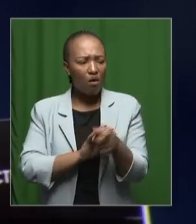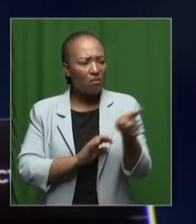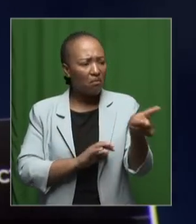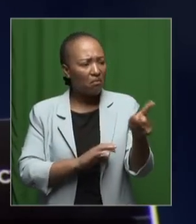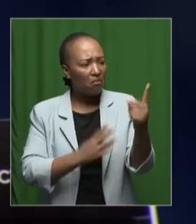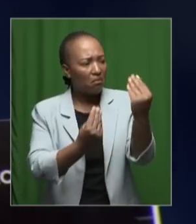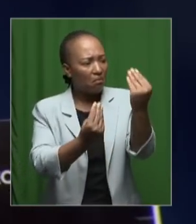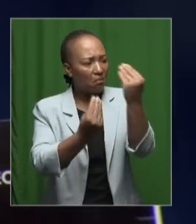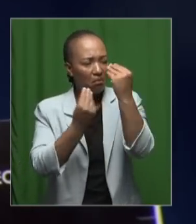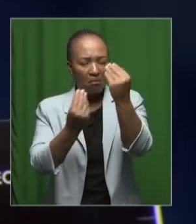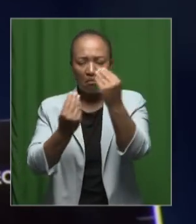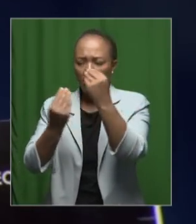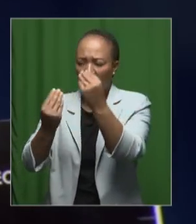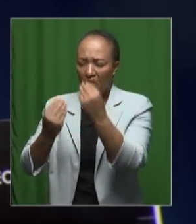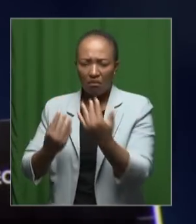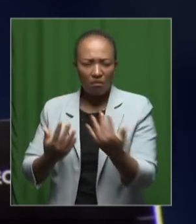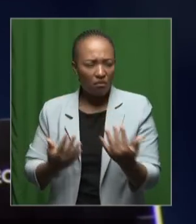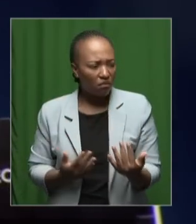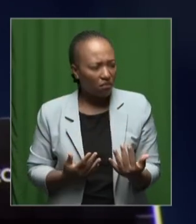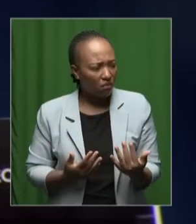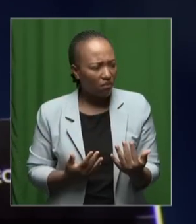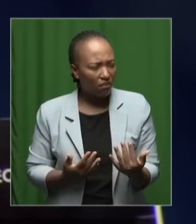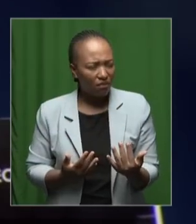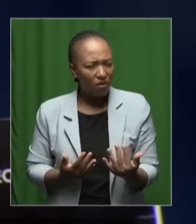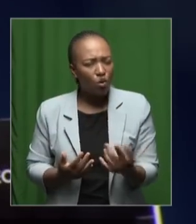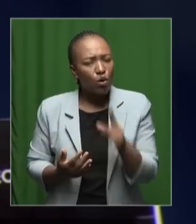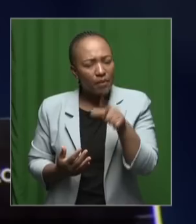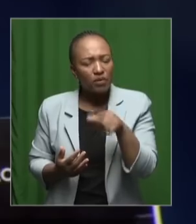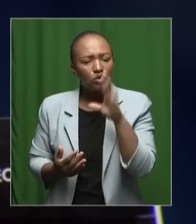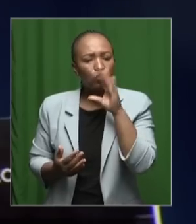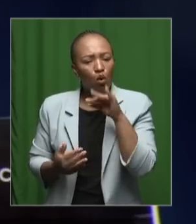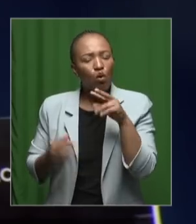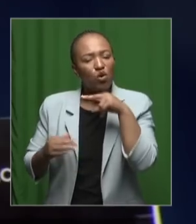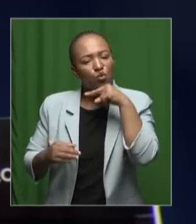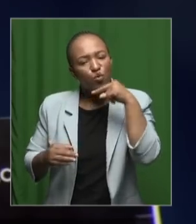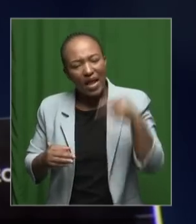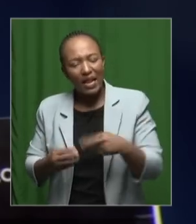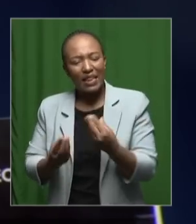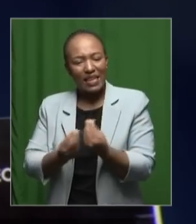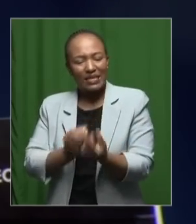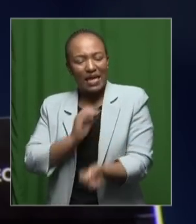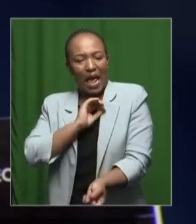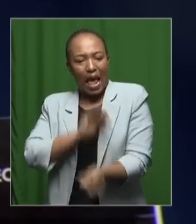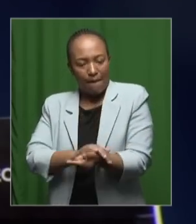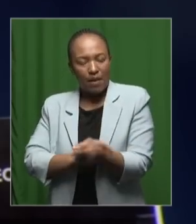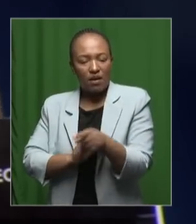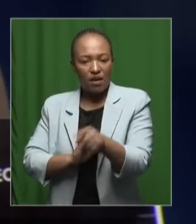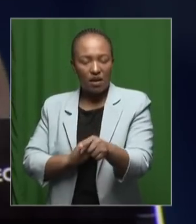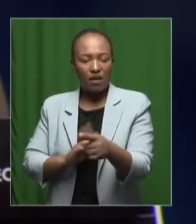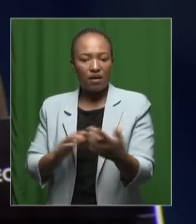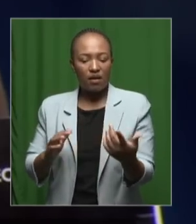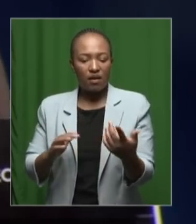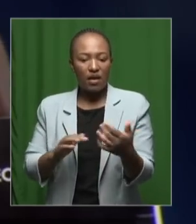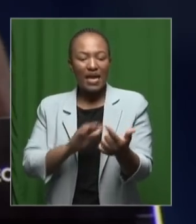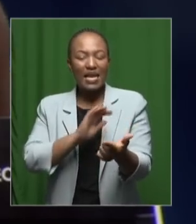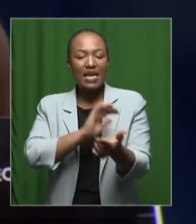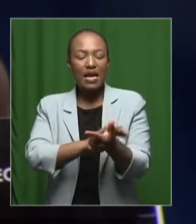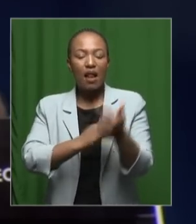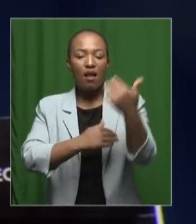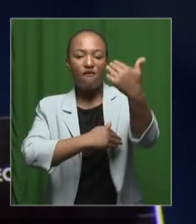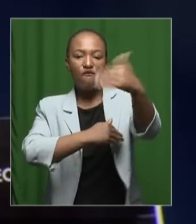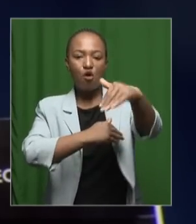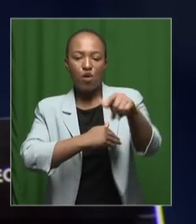about reality on the ground. Reality on the ground is that illegal foreigners are they got access to